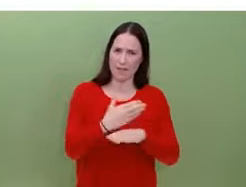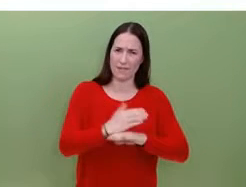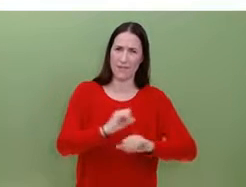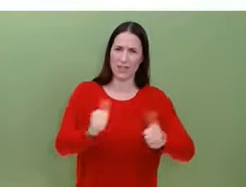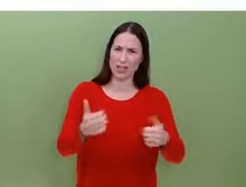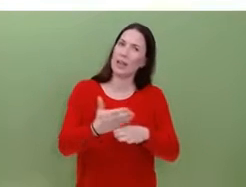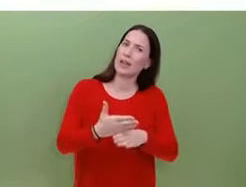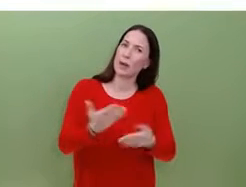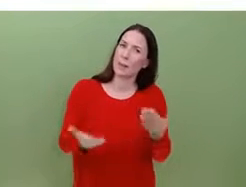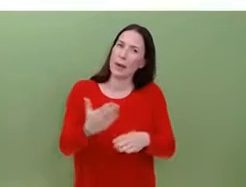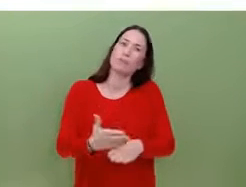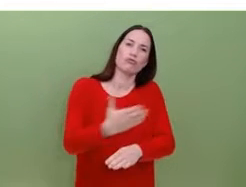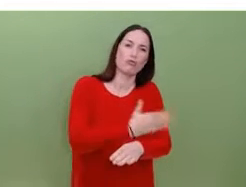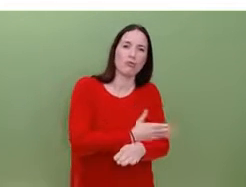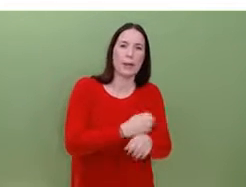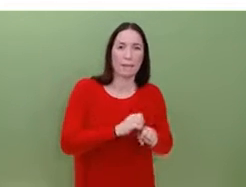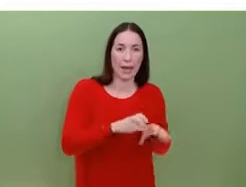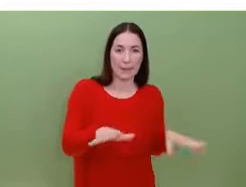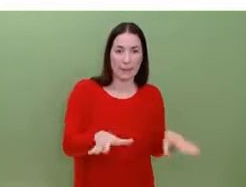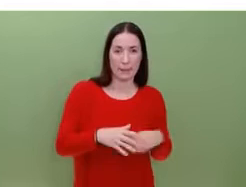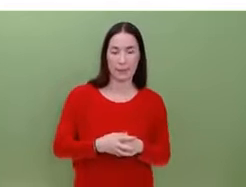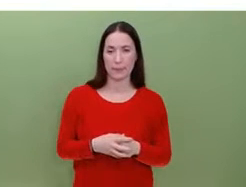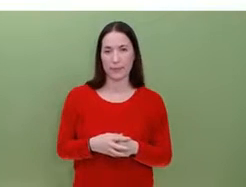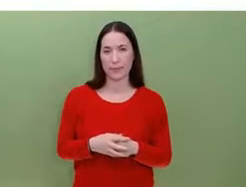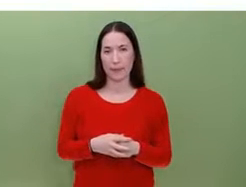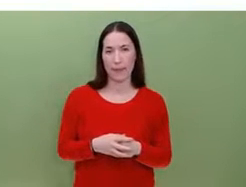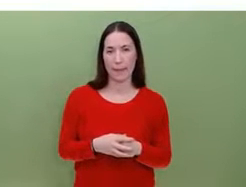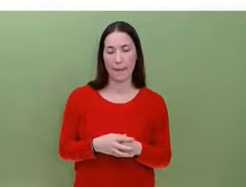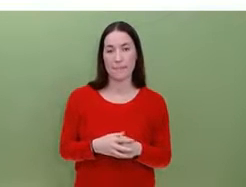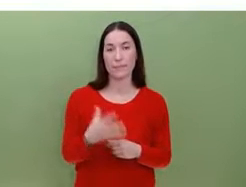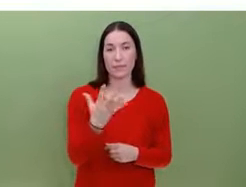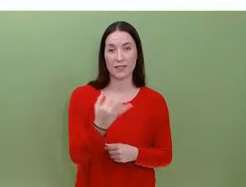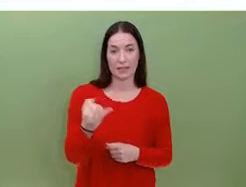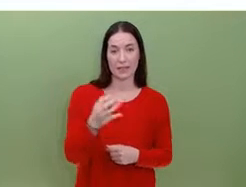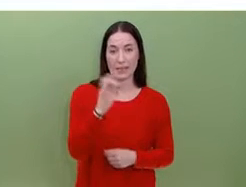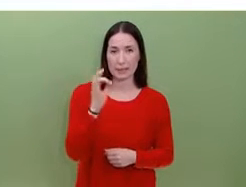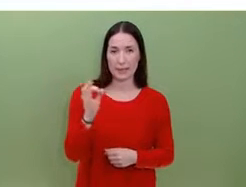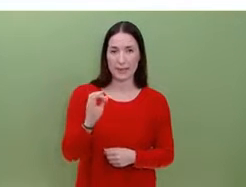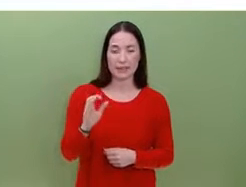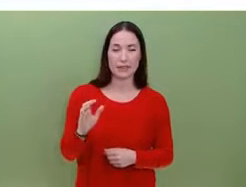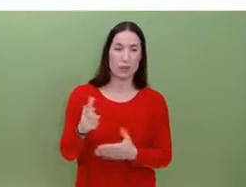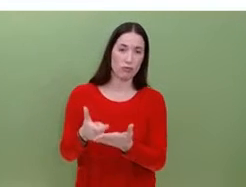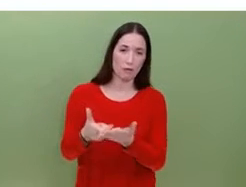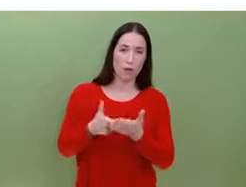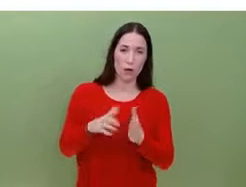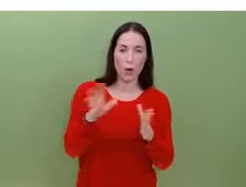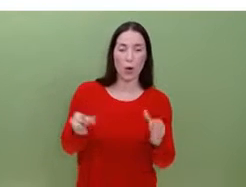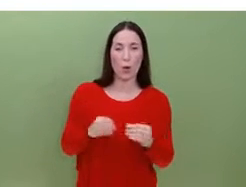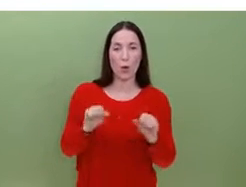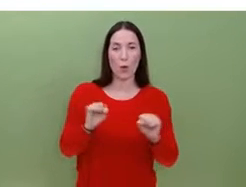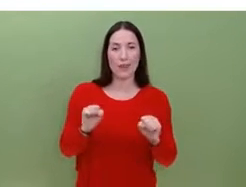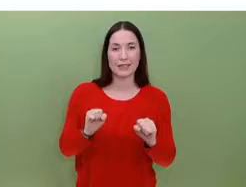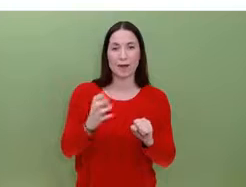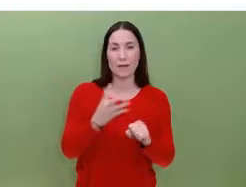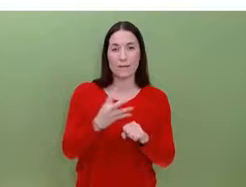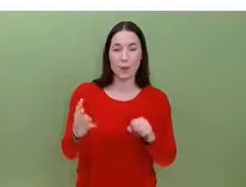pre-pandemic. Furthermore, 56% of all referrals waited less than 4 weeks for first